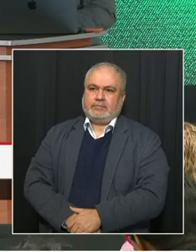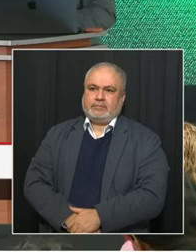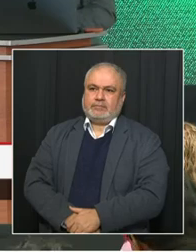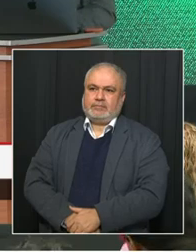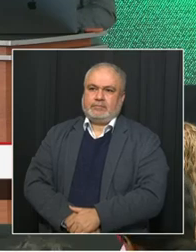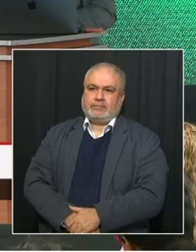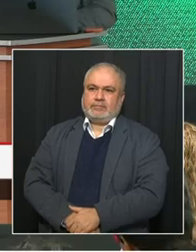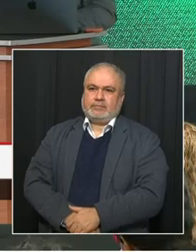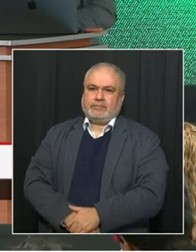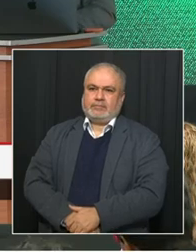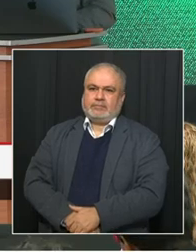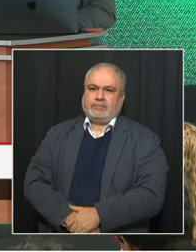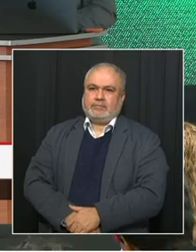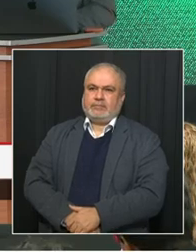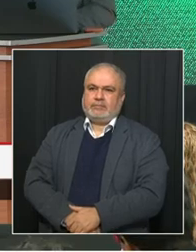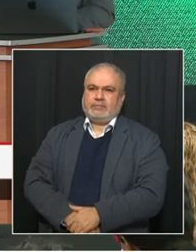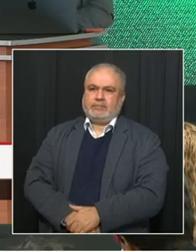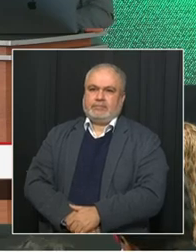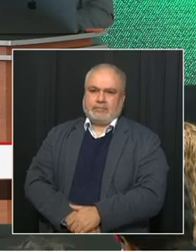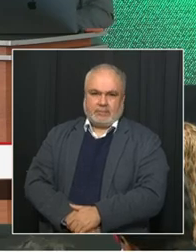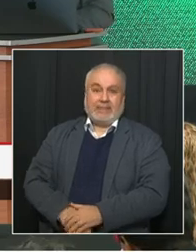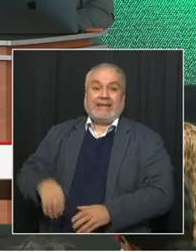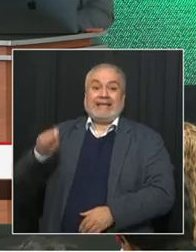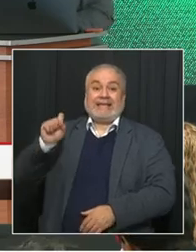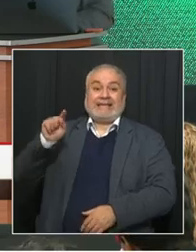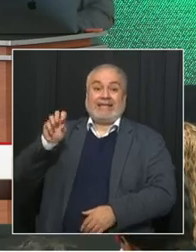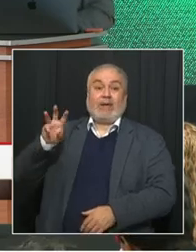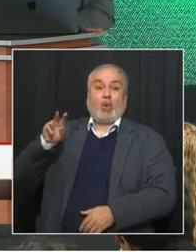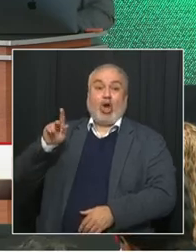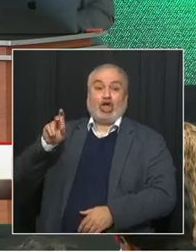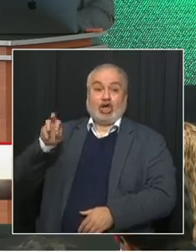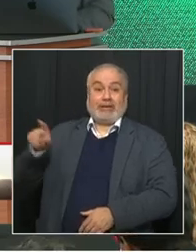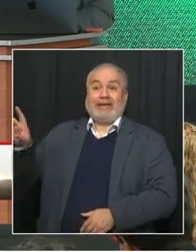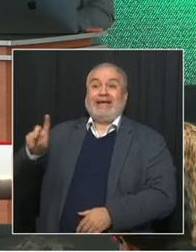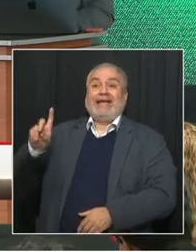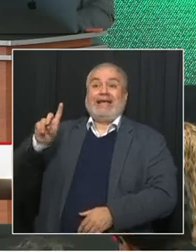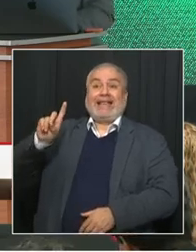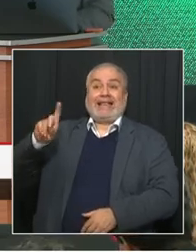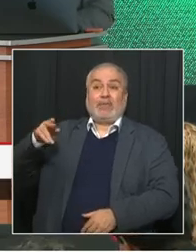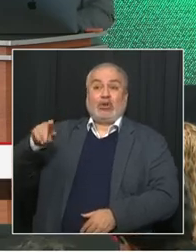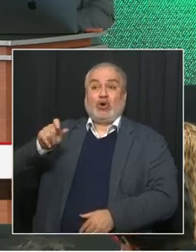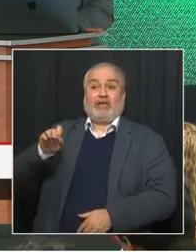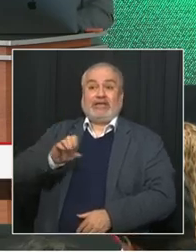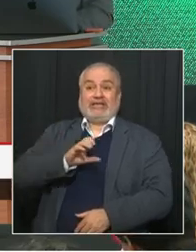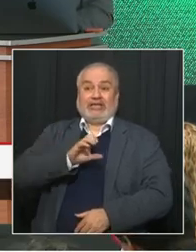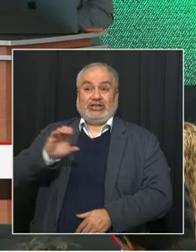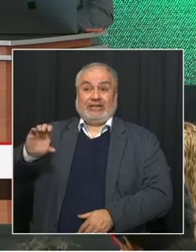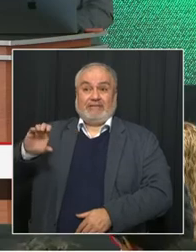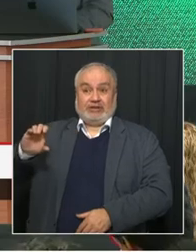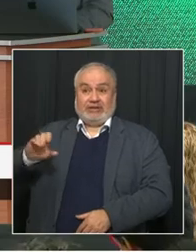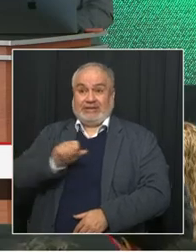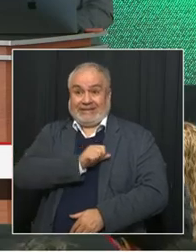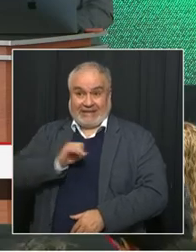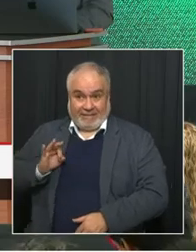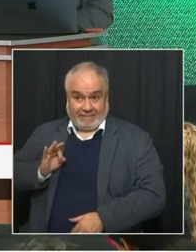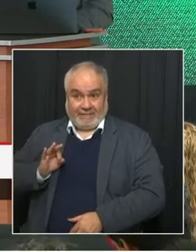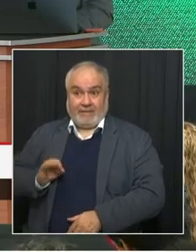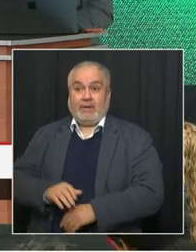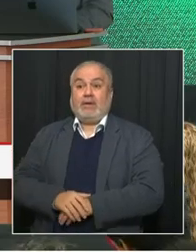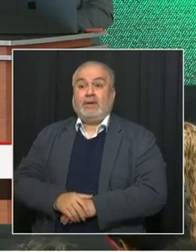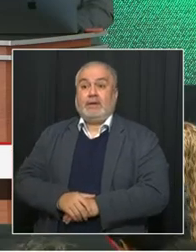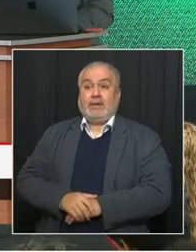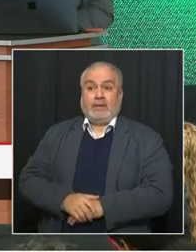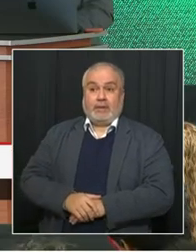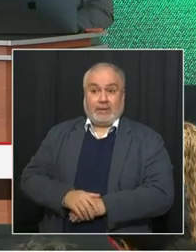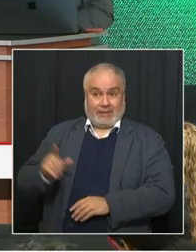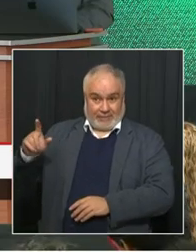Thank you very much. As a reminder, we have 2 additional budget engagement forums coming up this Saturday at the Berry Farm Recreation Center, 11:30